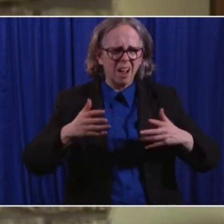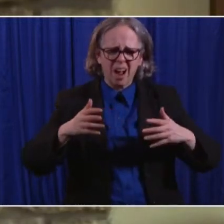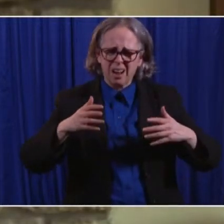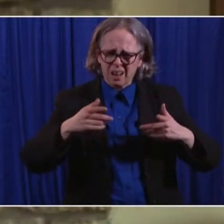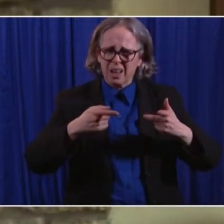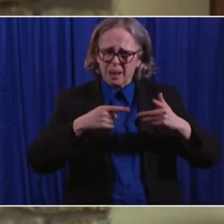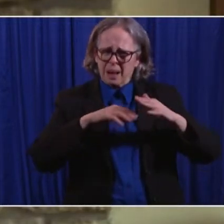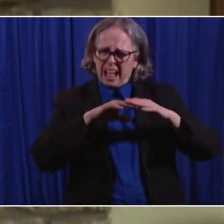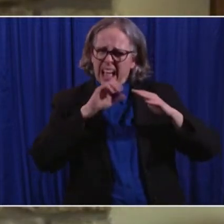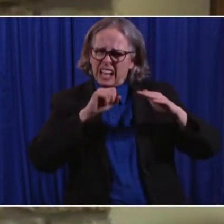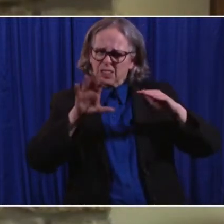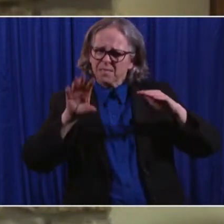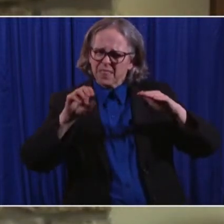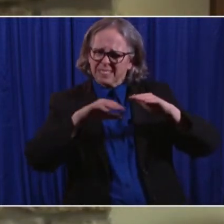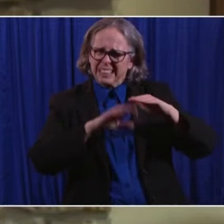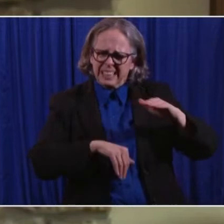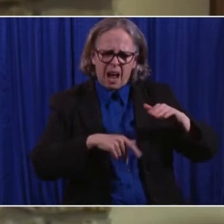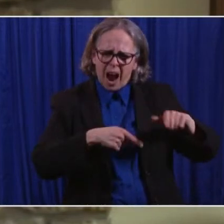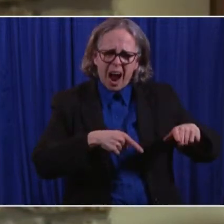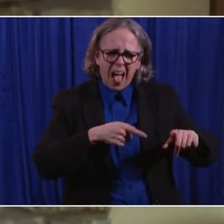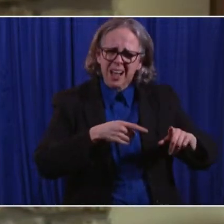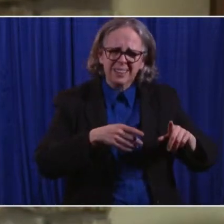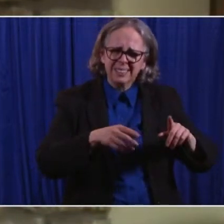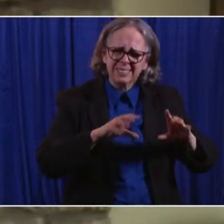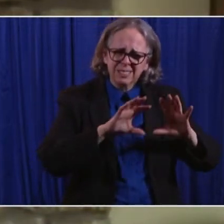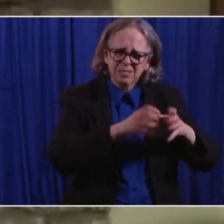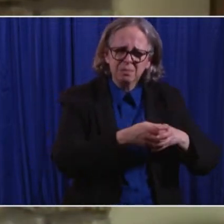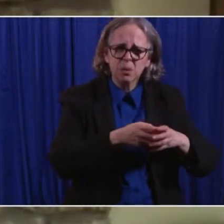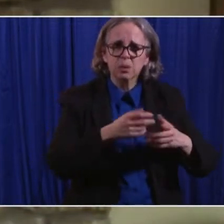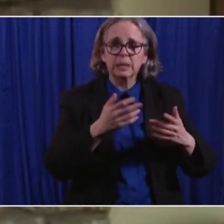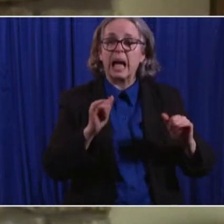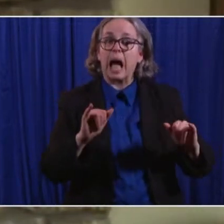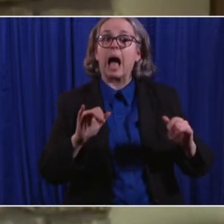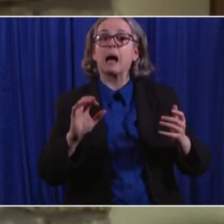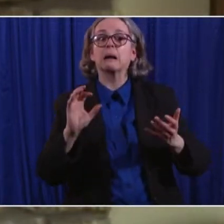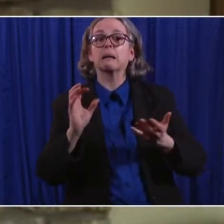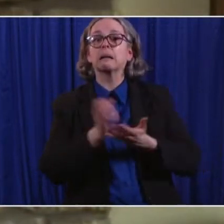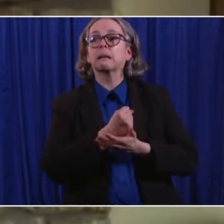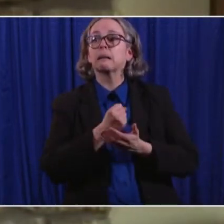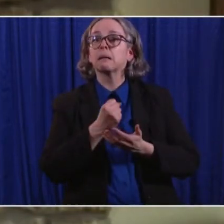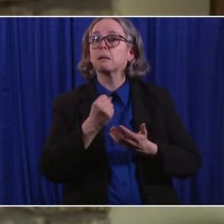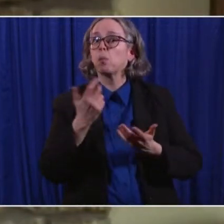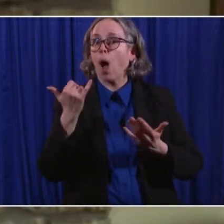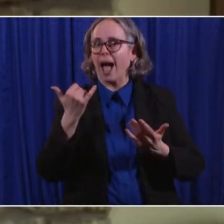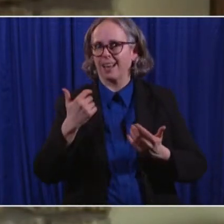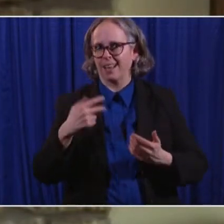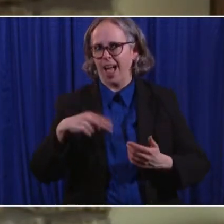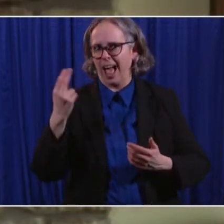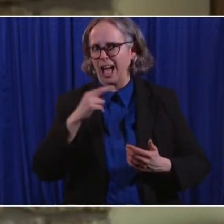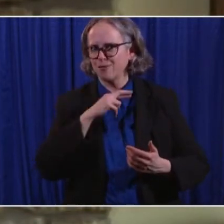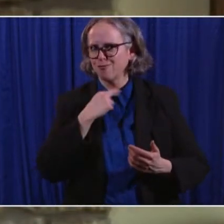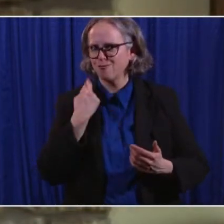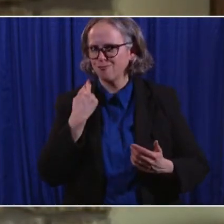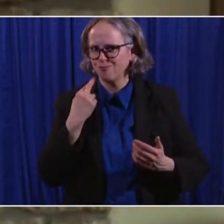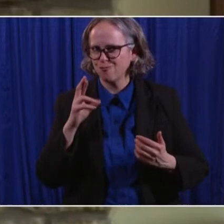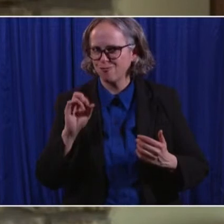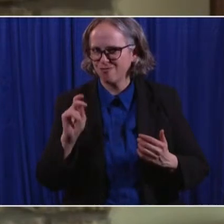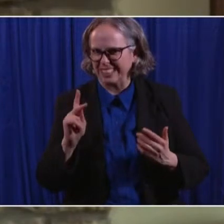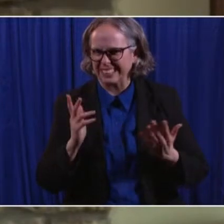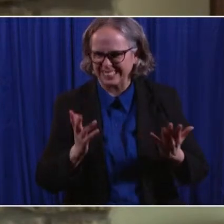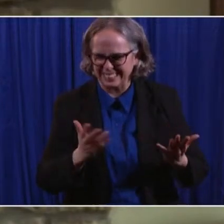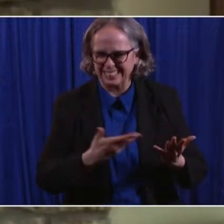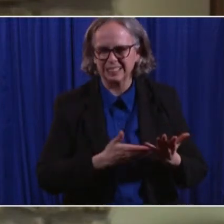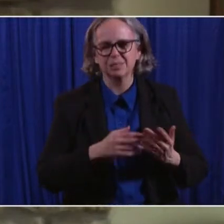eligible because of the higher risk. But the lower you go in age, many of